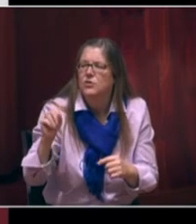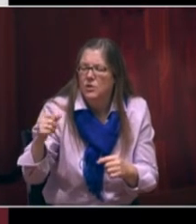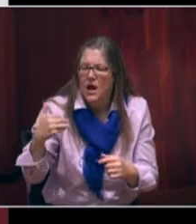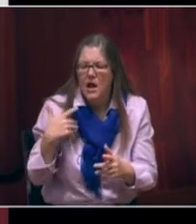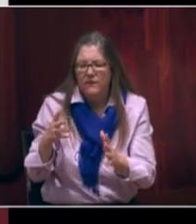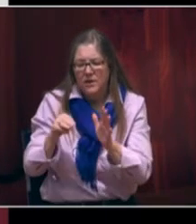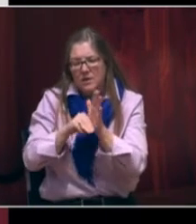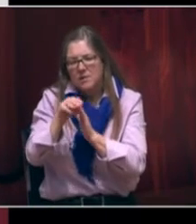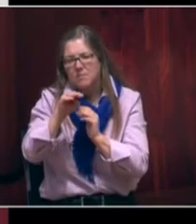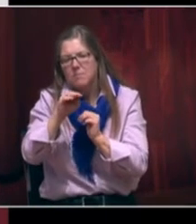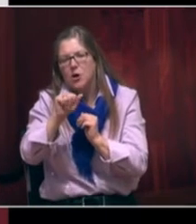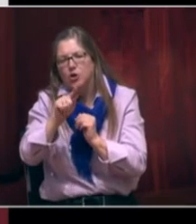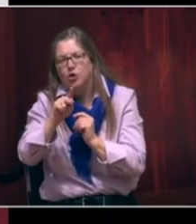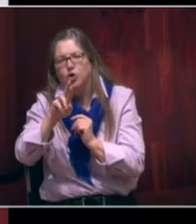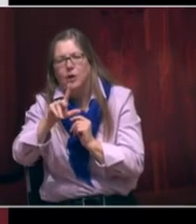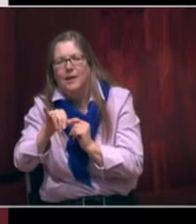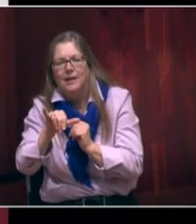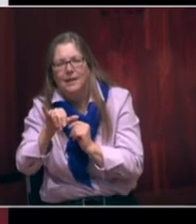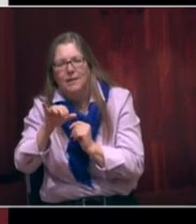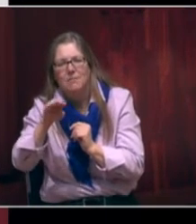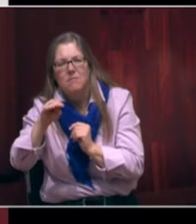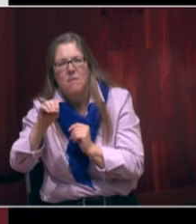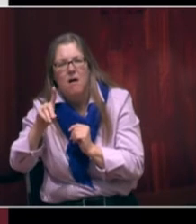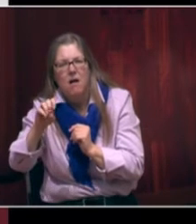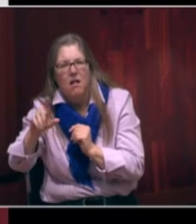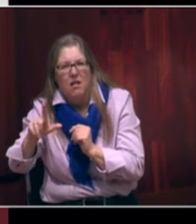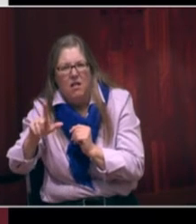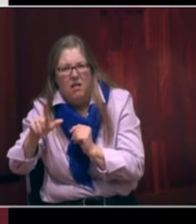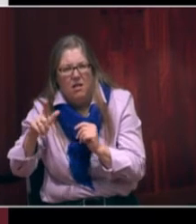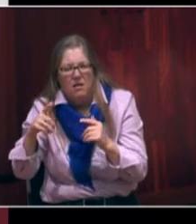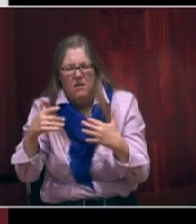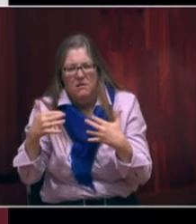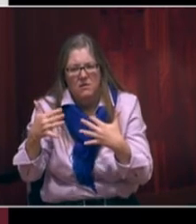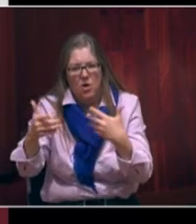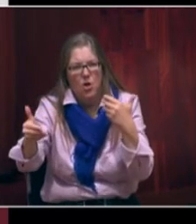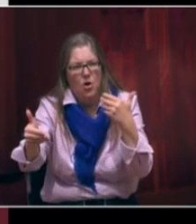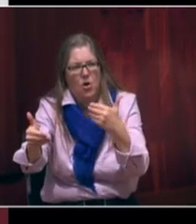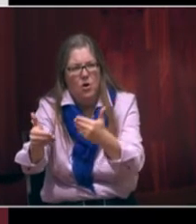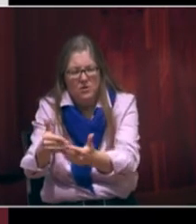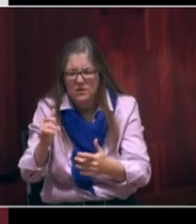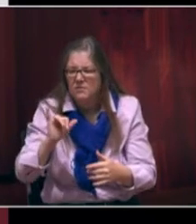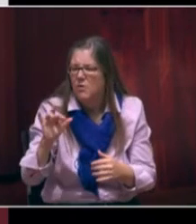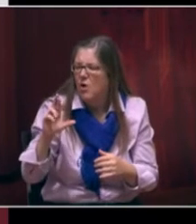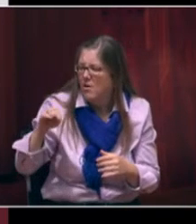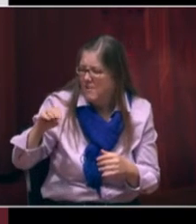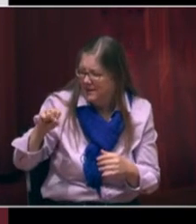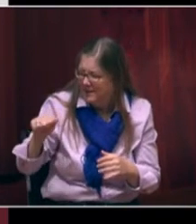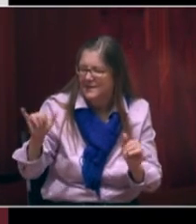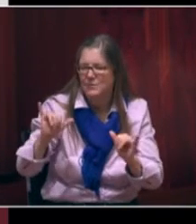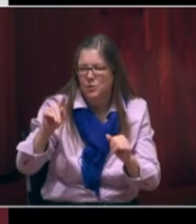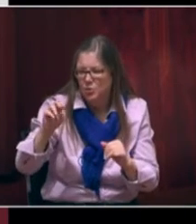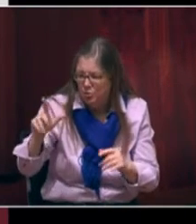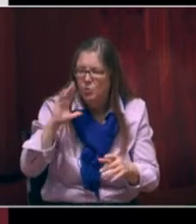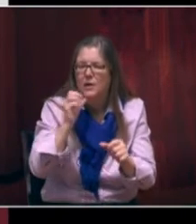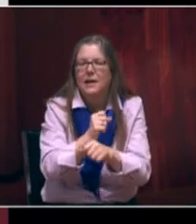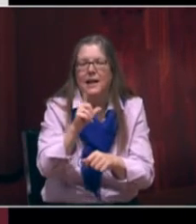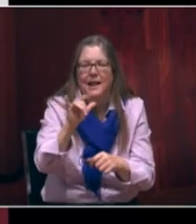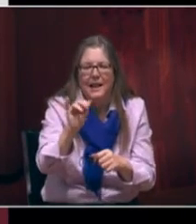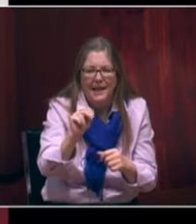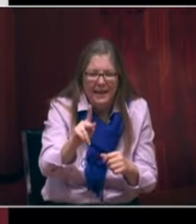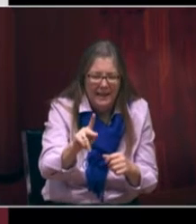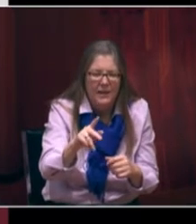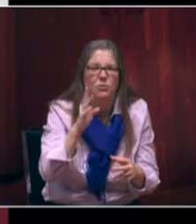that information. It'll look very similar to the RMSA, and since we're using the same tool, you'll get a link in Qualtrics. So you'll be